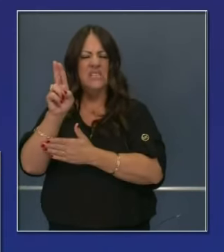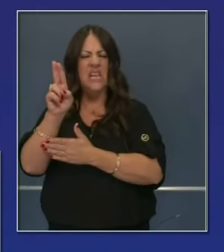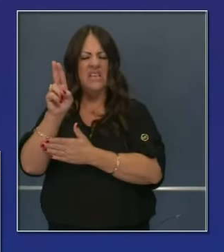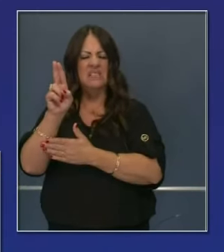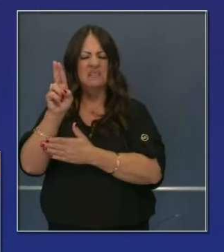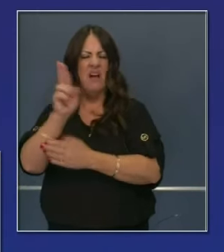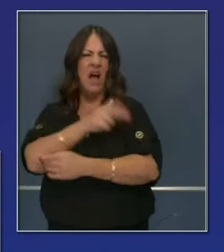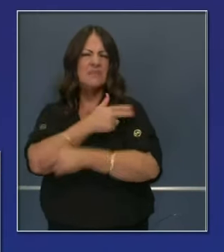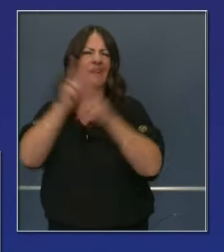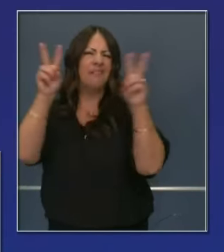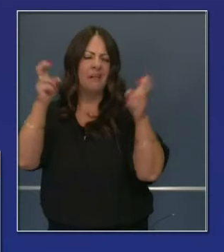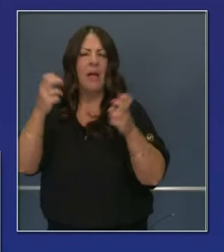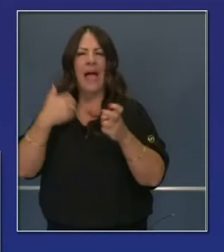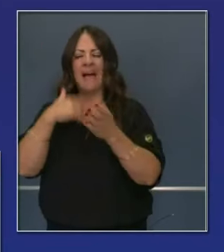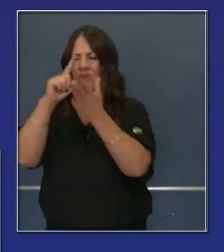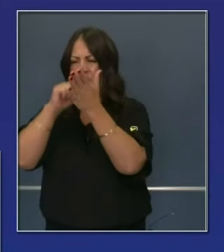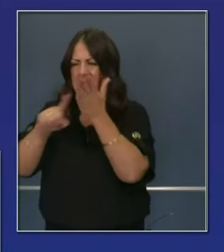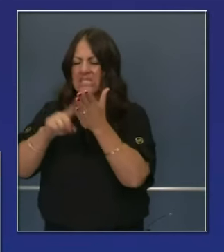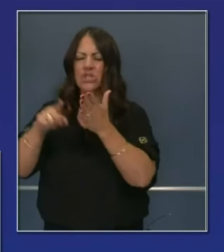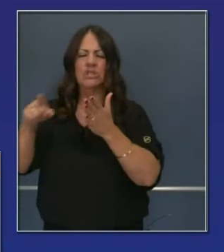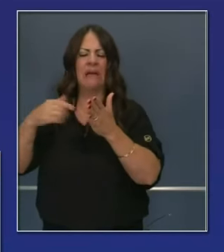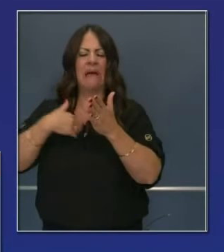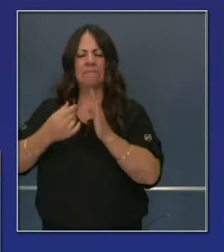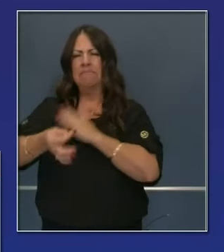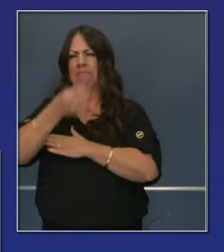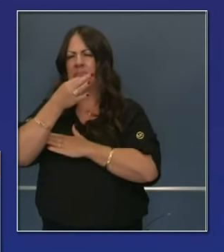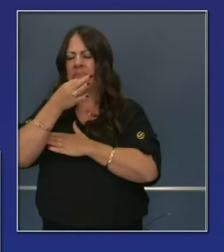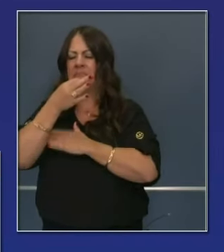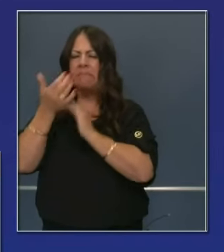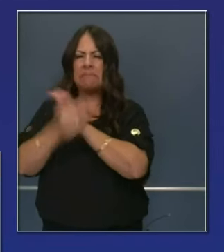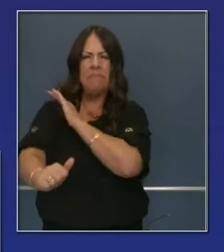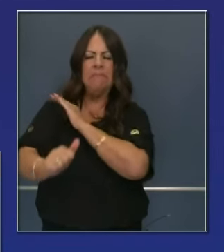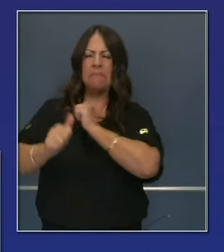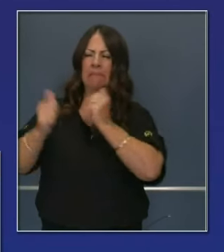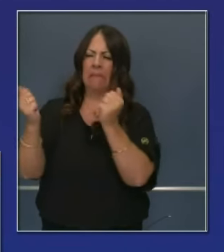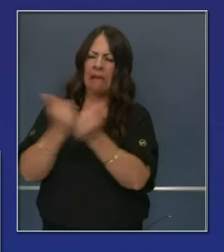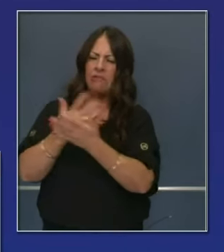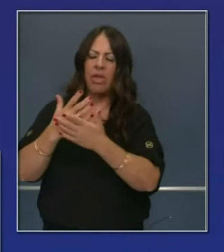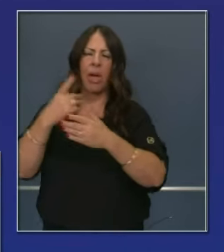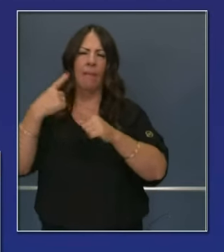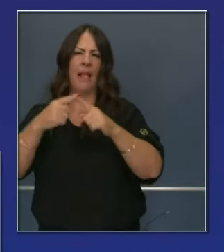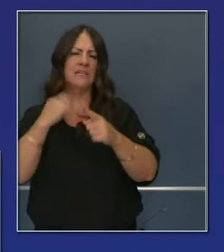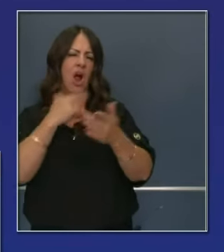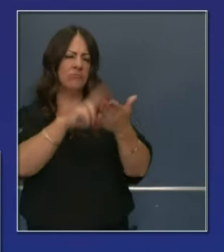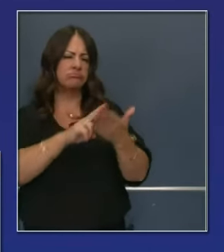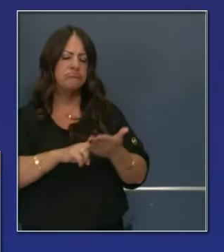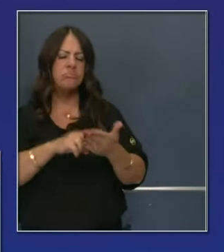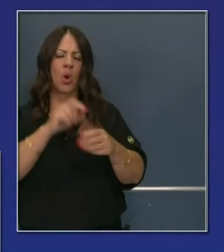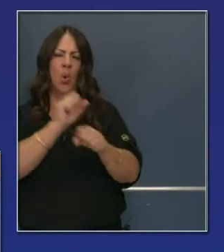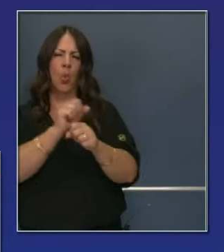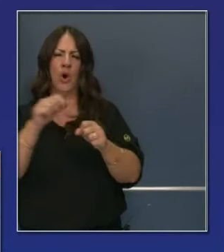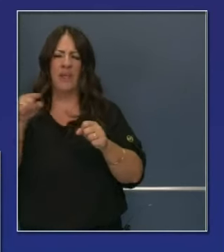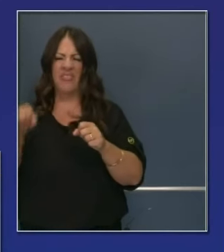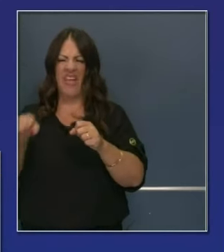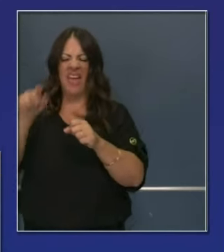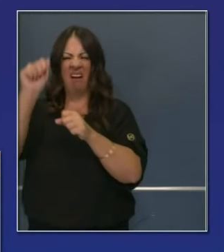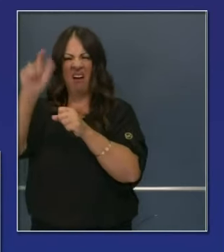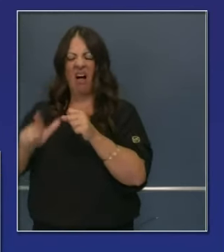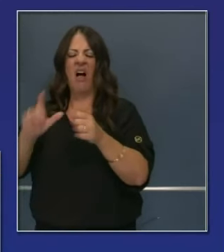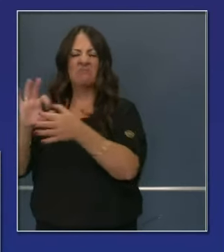funded research institutions, not just independent and private institutions. Again,